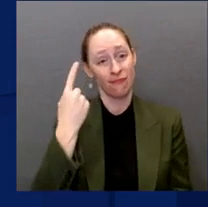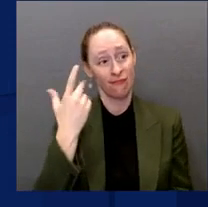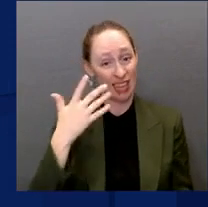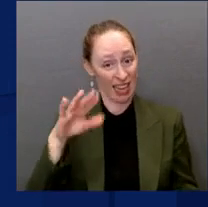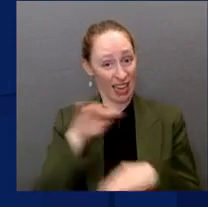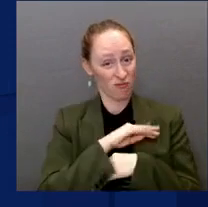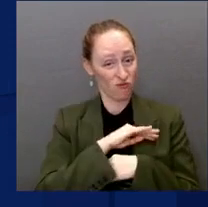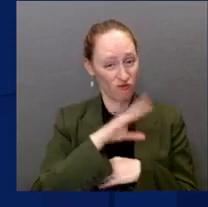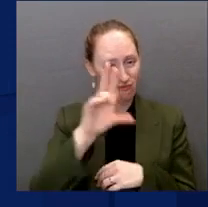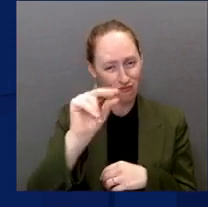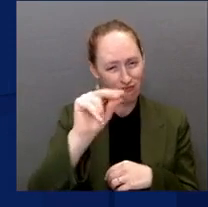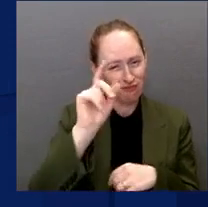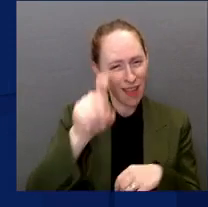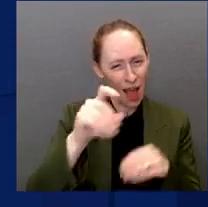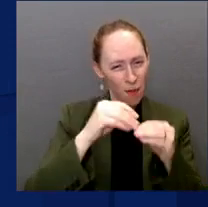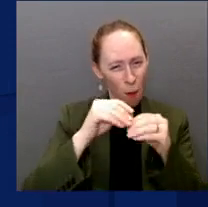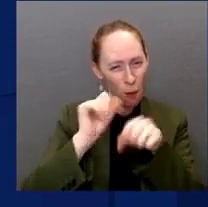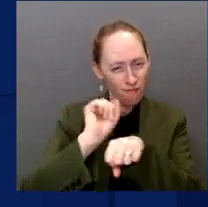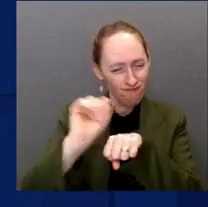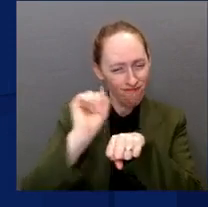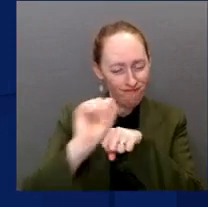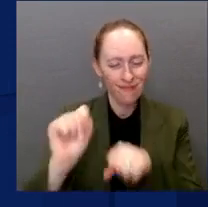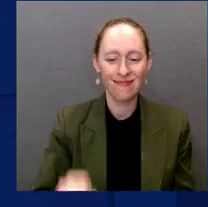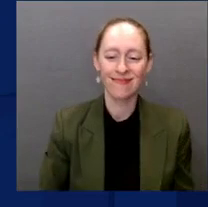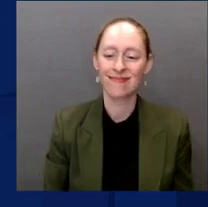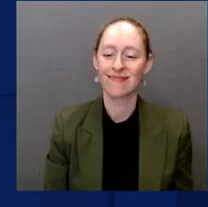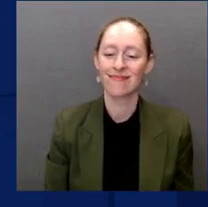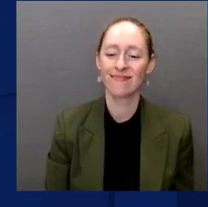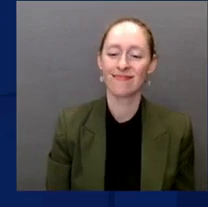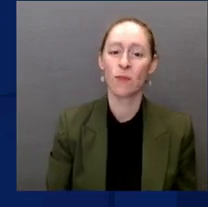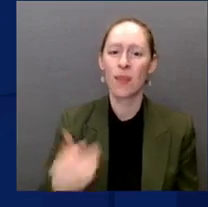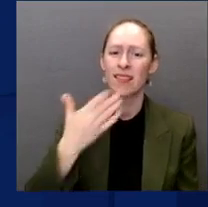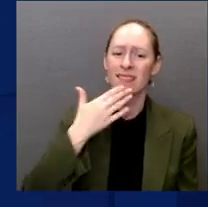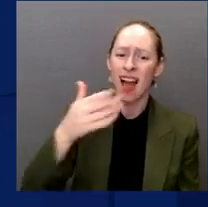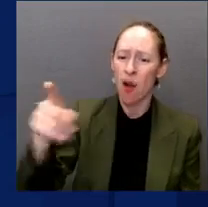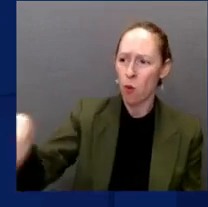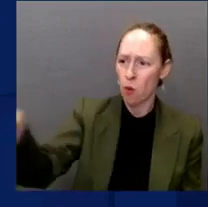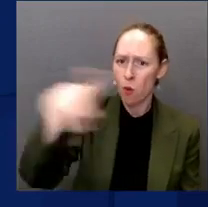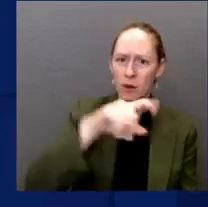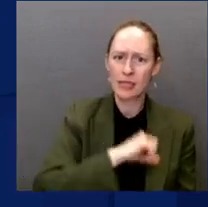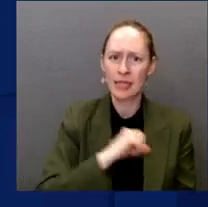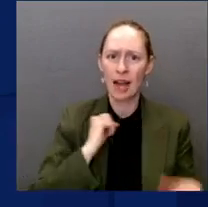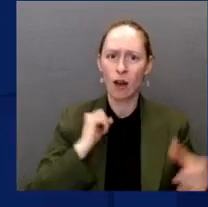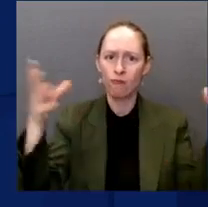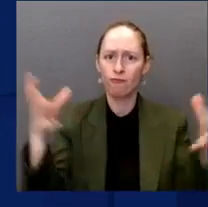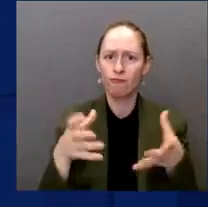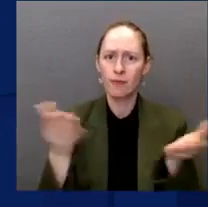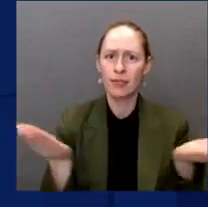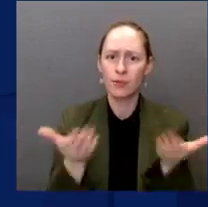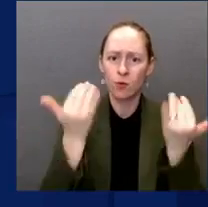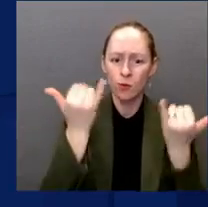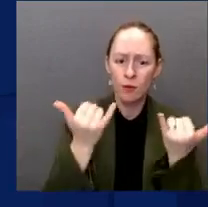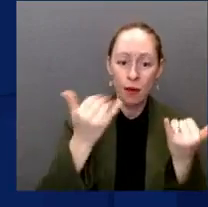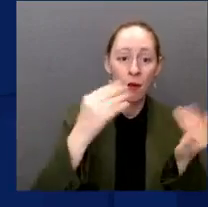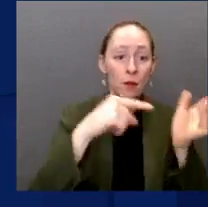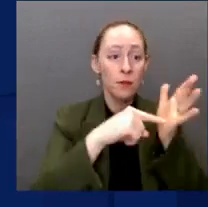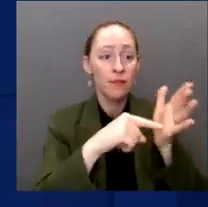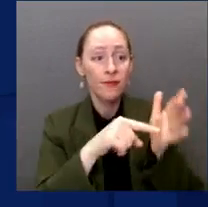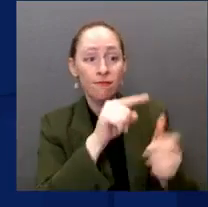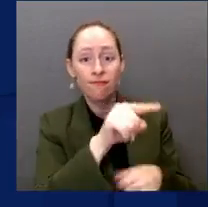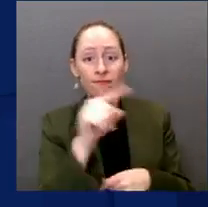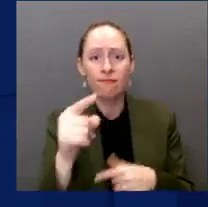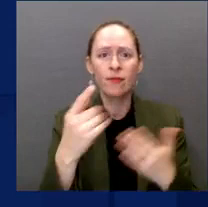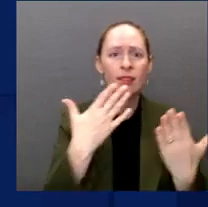Braun, Chairman McGovern, and the late Congresswoman Walensky for their leadership in calling for this summit. And of course, none of this would be